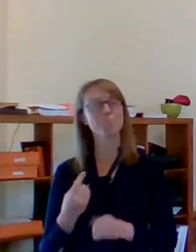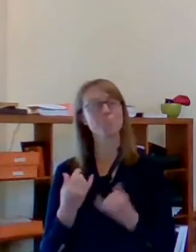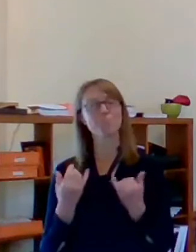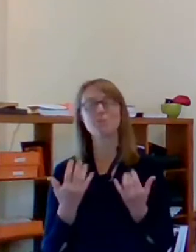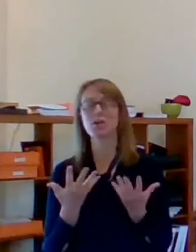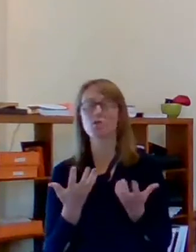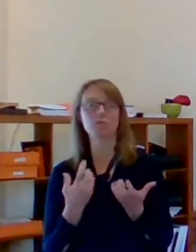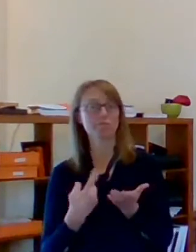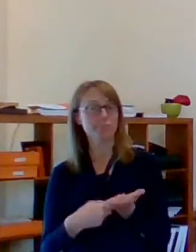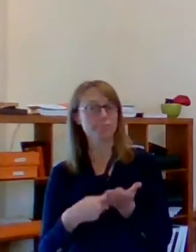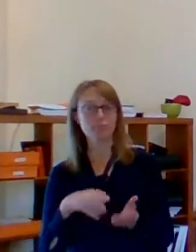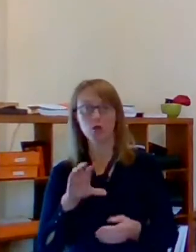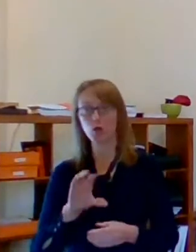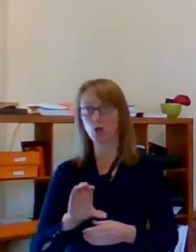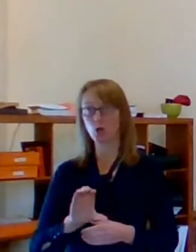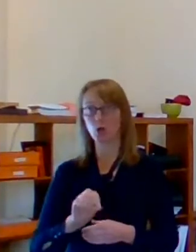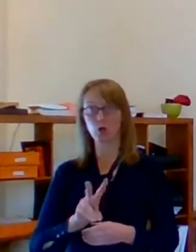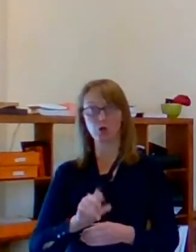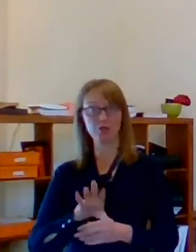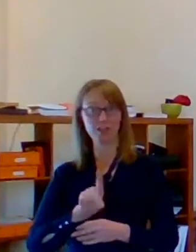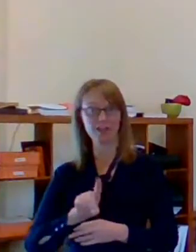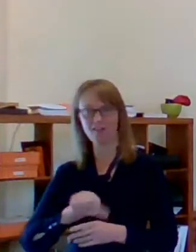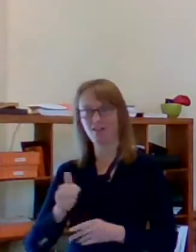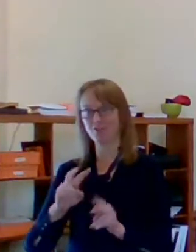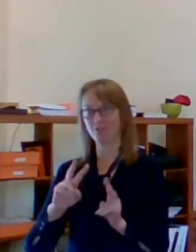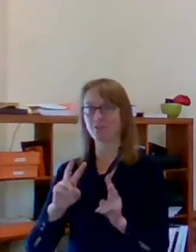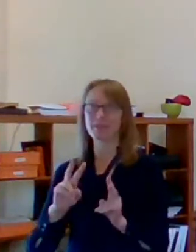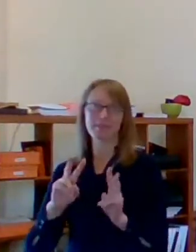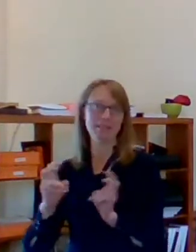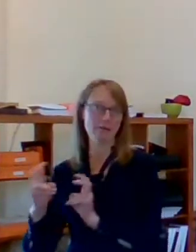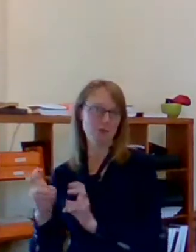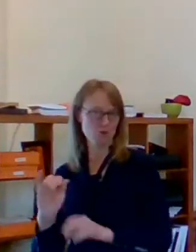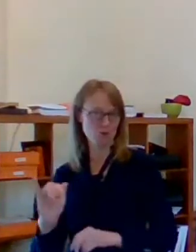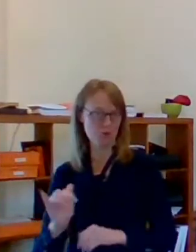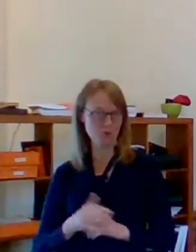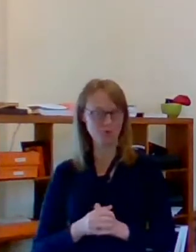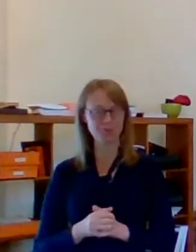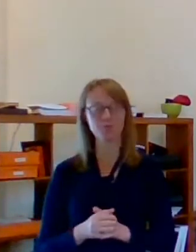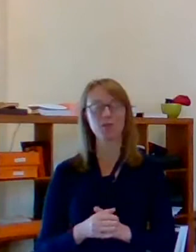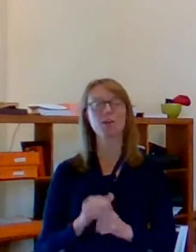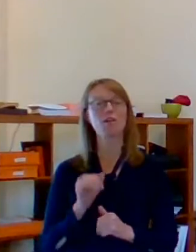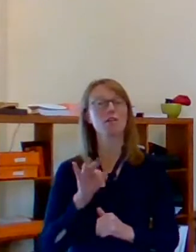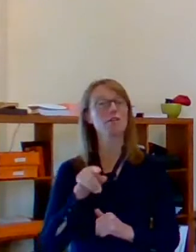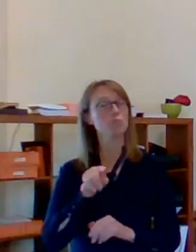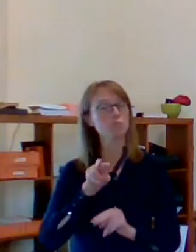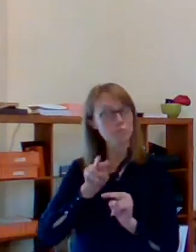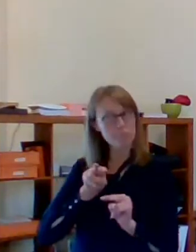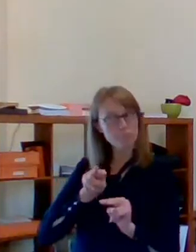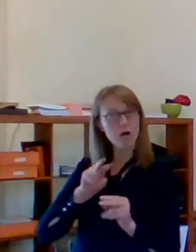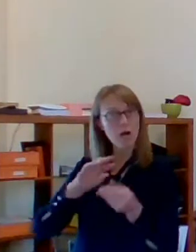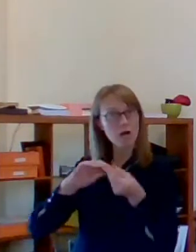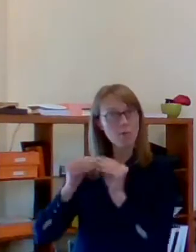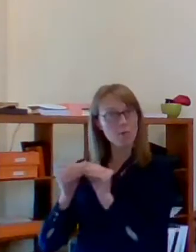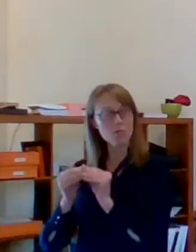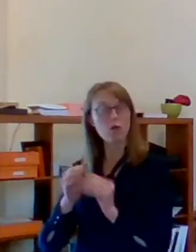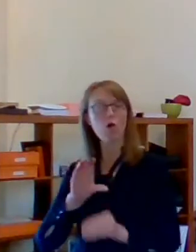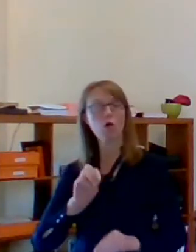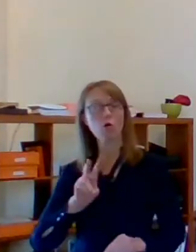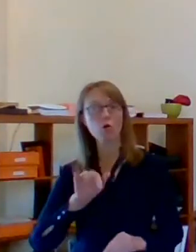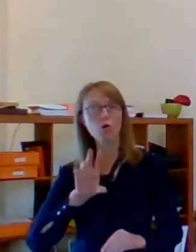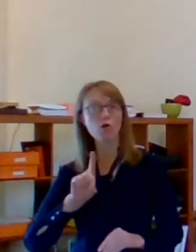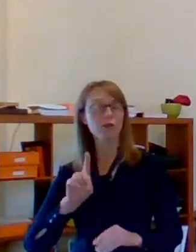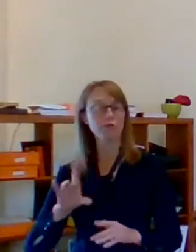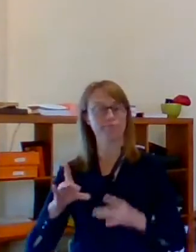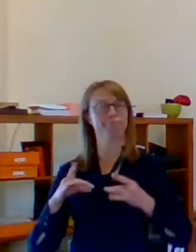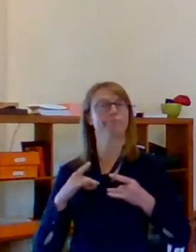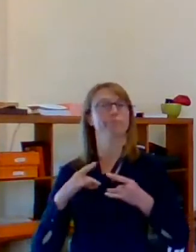important right now. If you've been following the news, you know that our COVID numbers are up across the nation. We